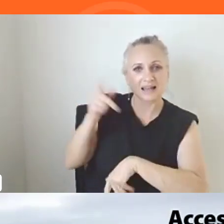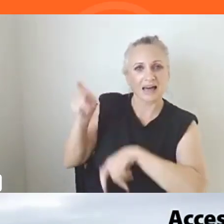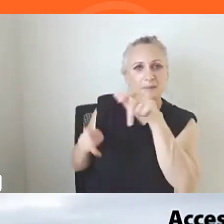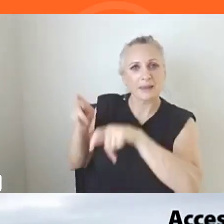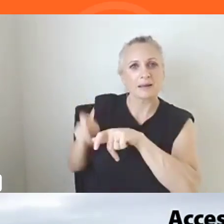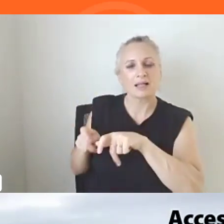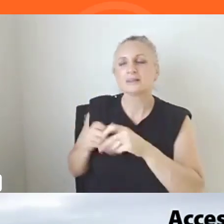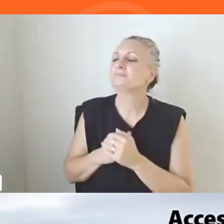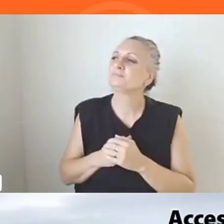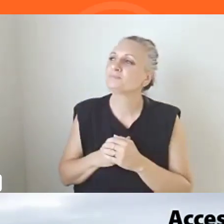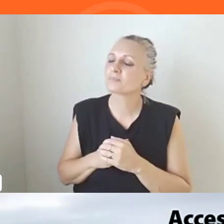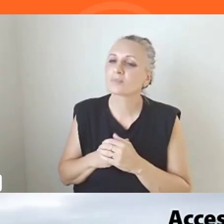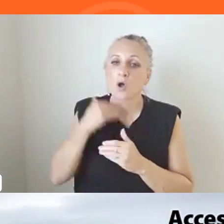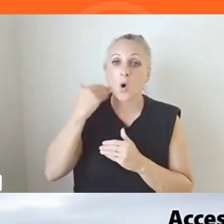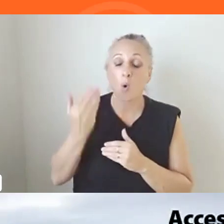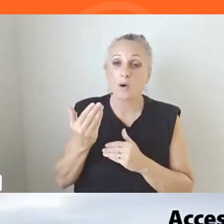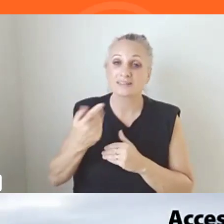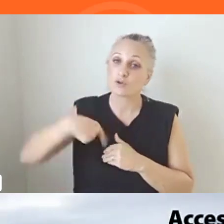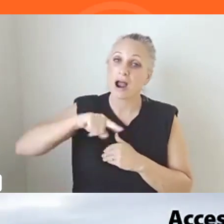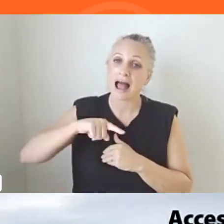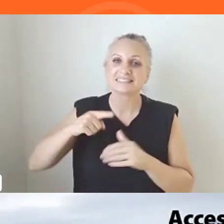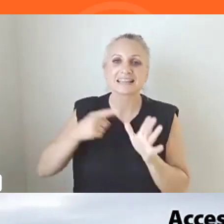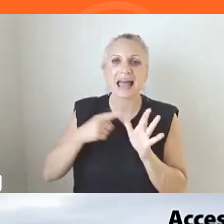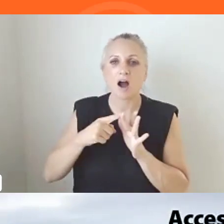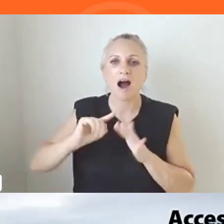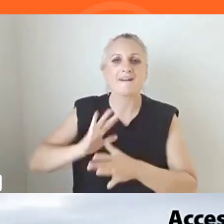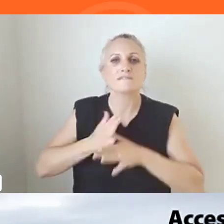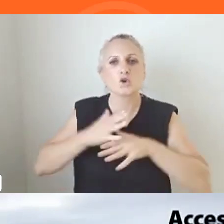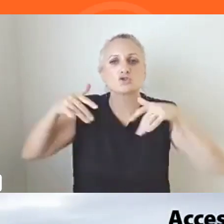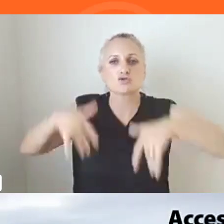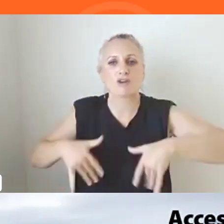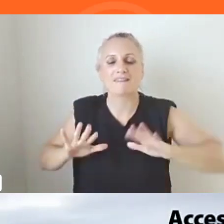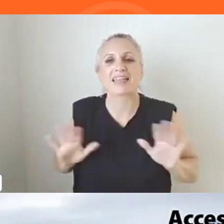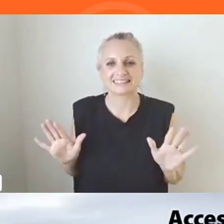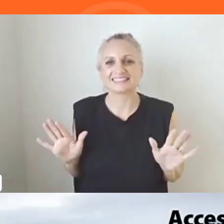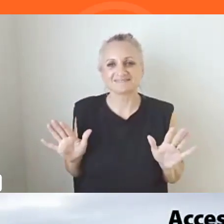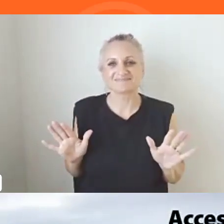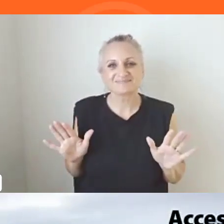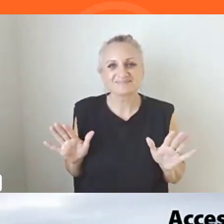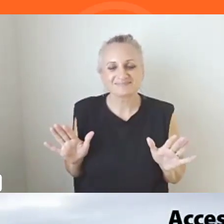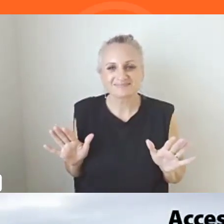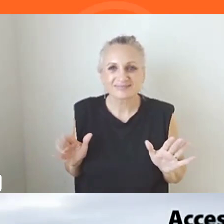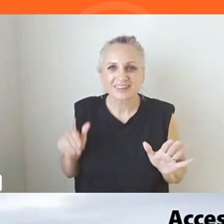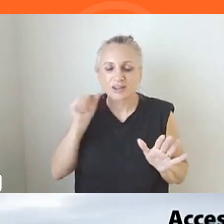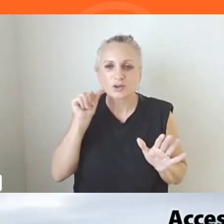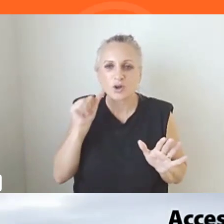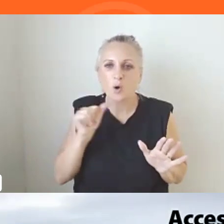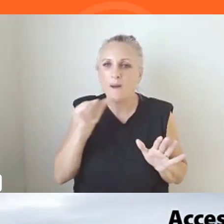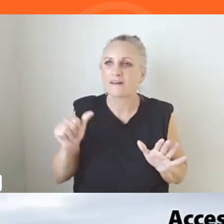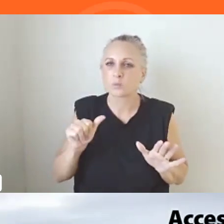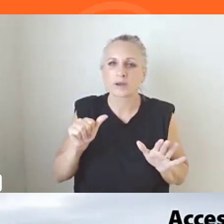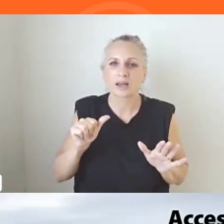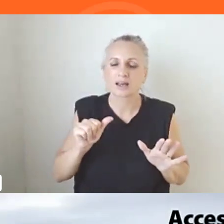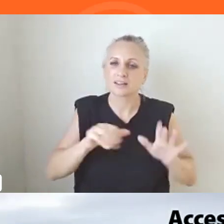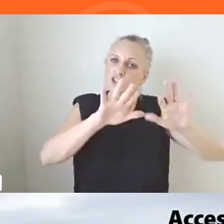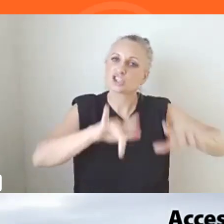It's always a first draft for us. We have use it as a first draft if we're typing up a proposal or a